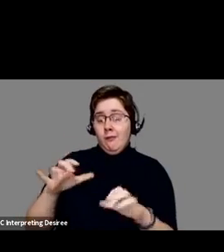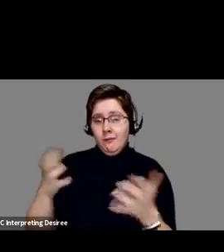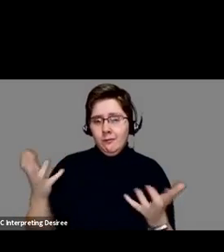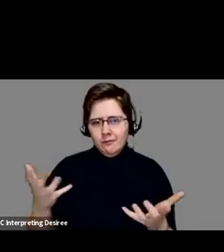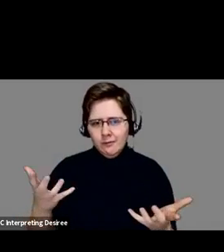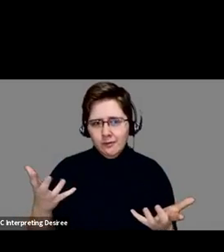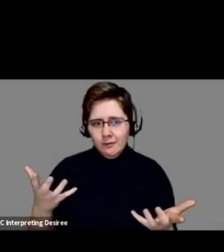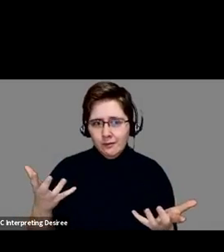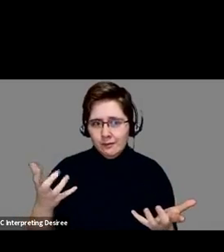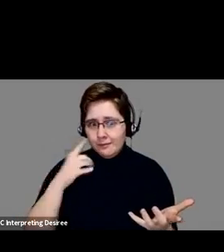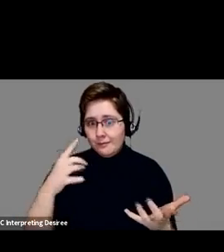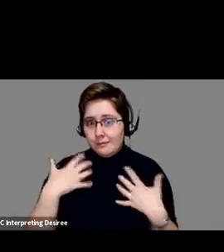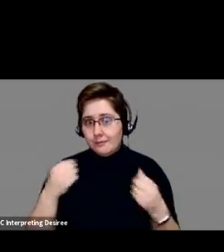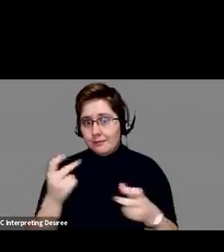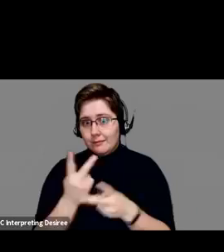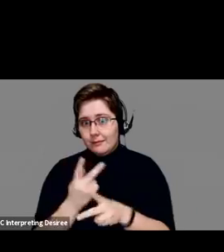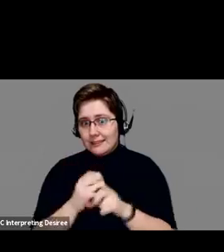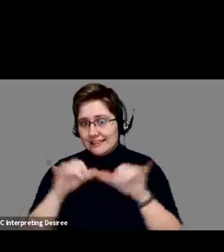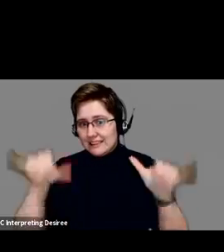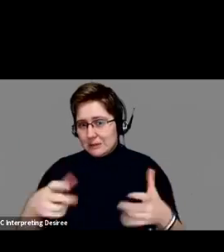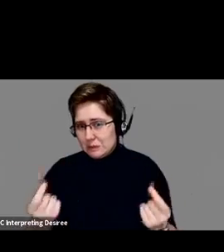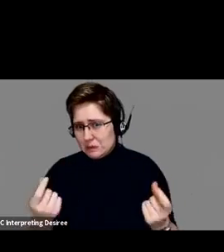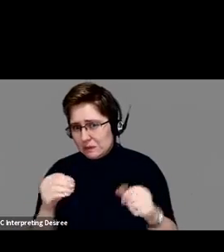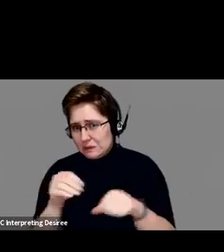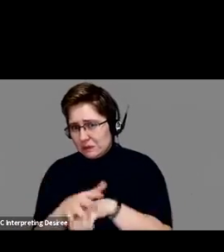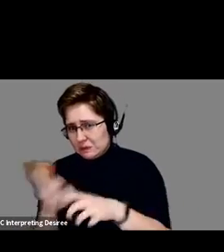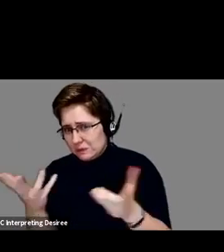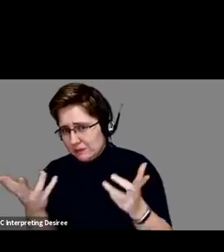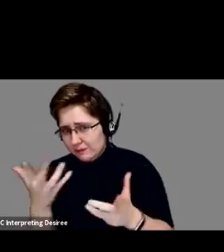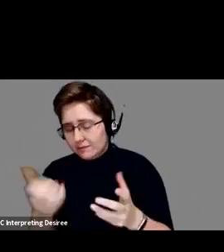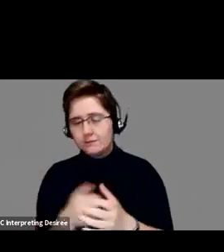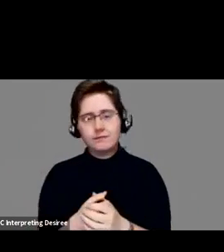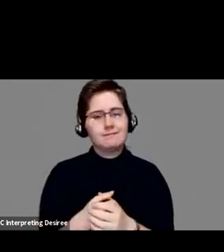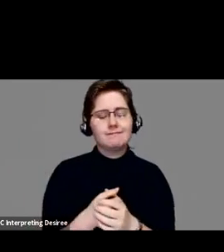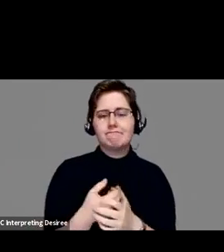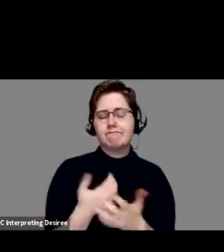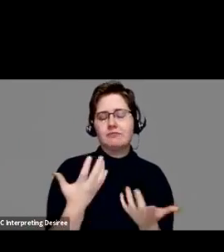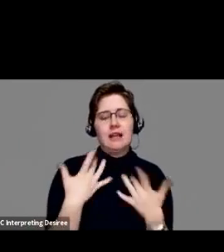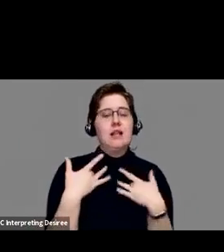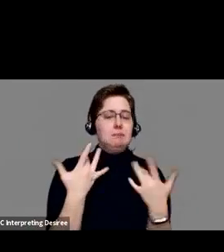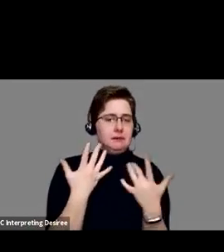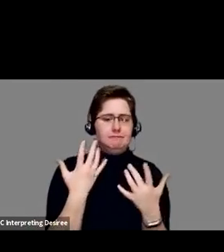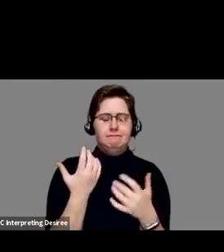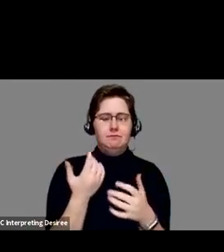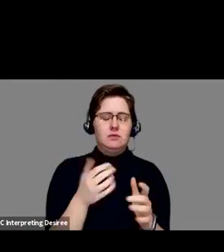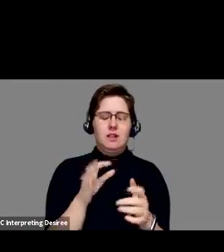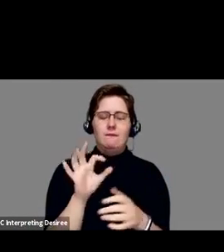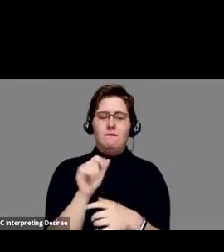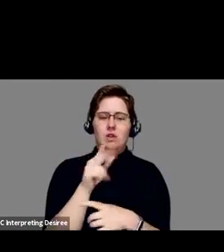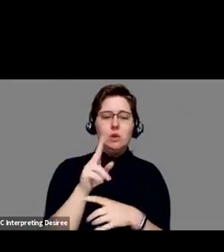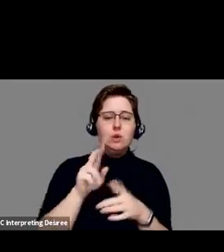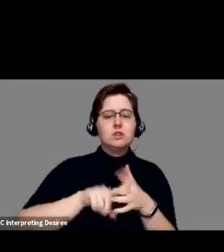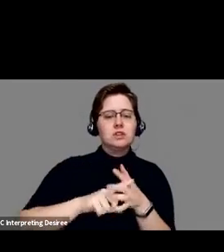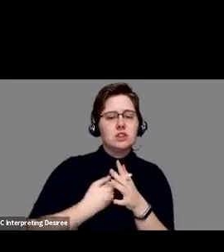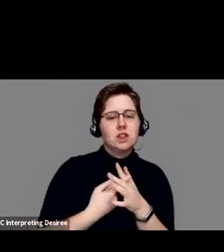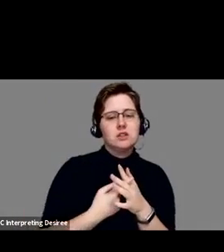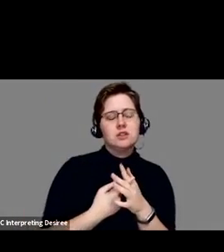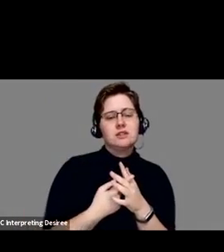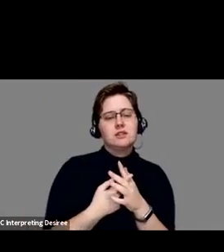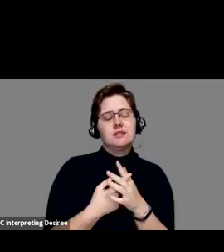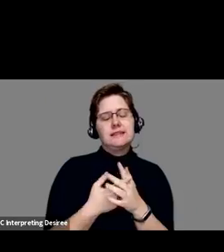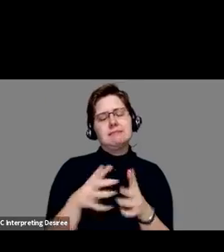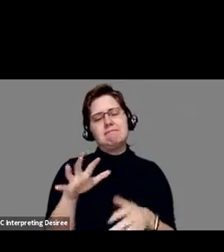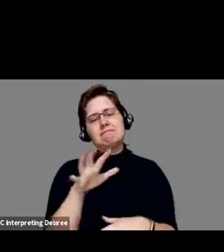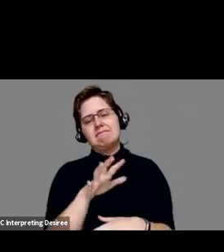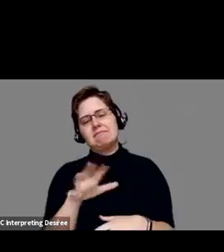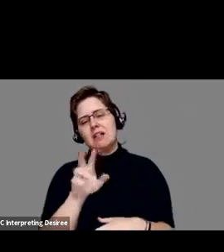does for a healthcare system. So in any given year, and flu season starts